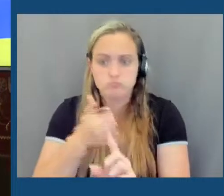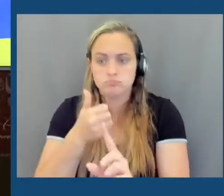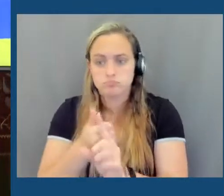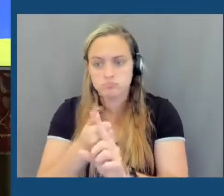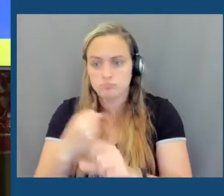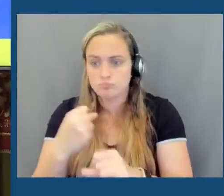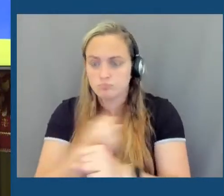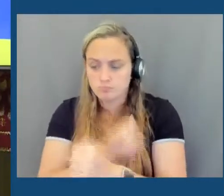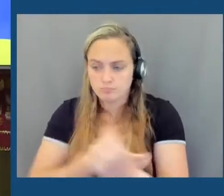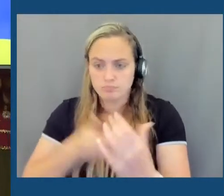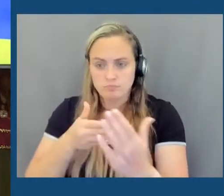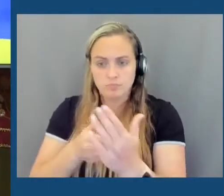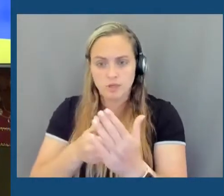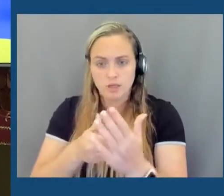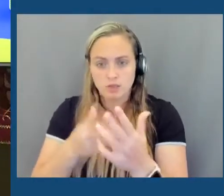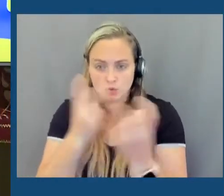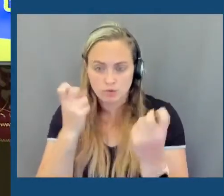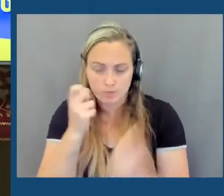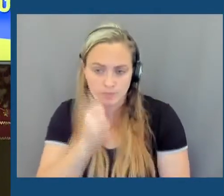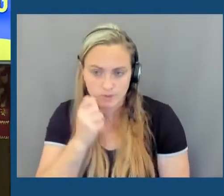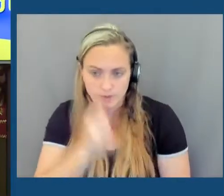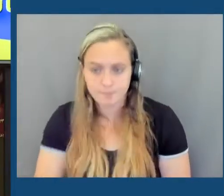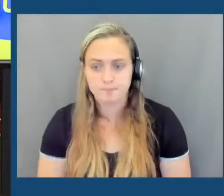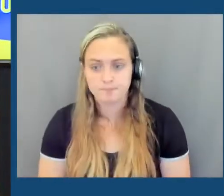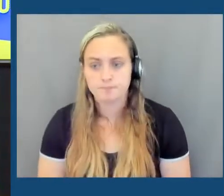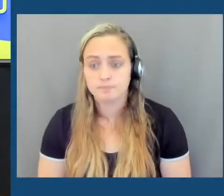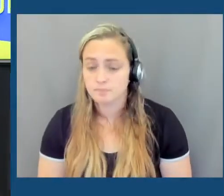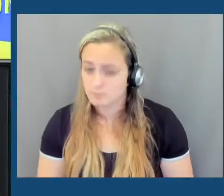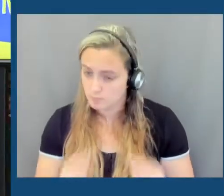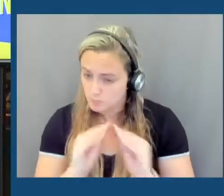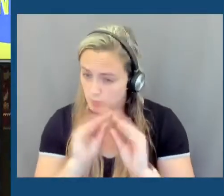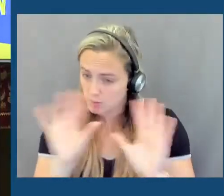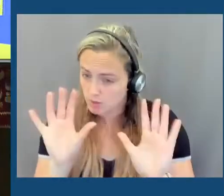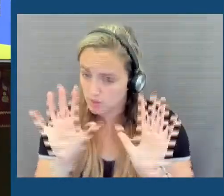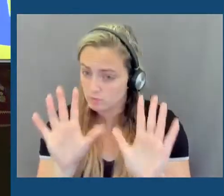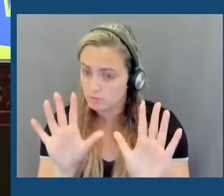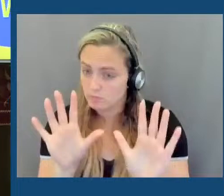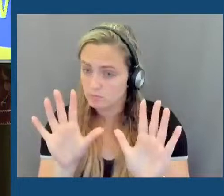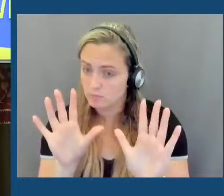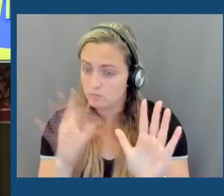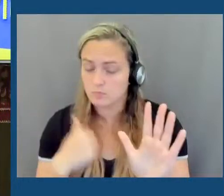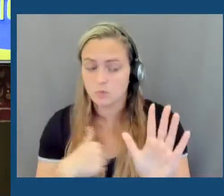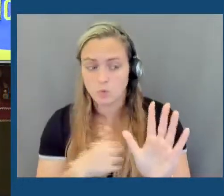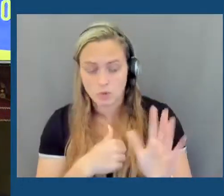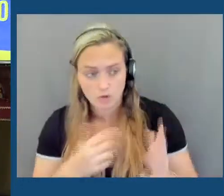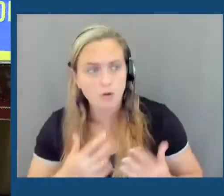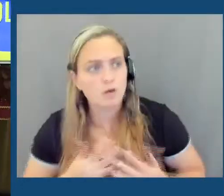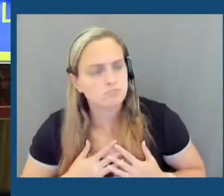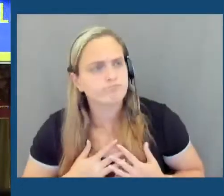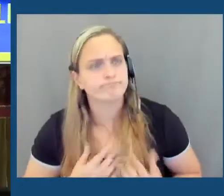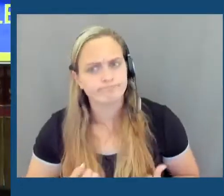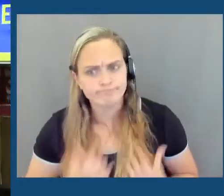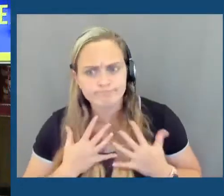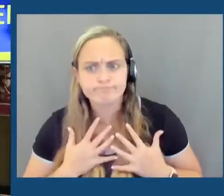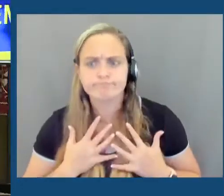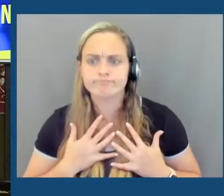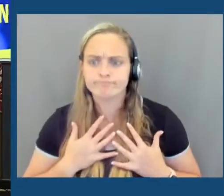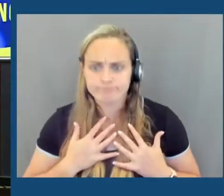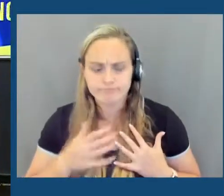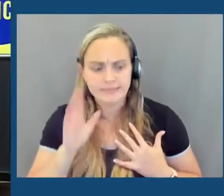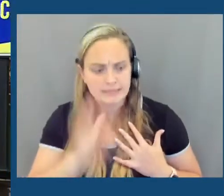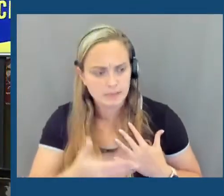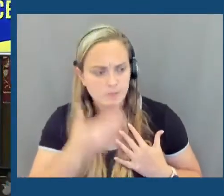crime every day. I want to be clear, however. While we are encouraged by the progress in reducing gun